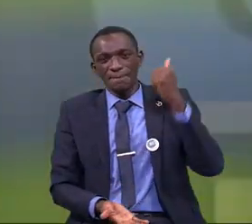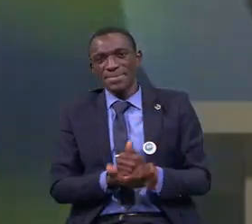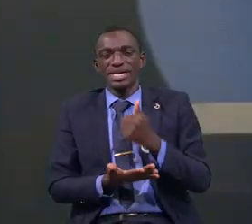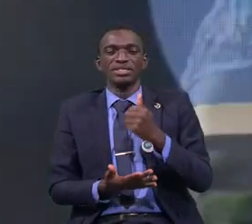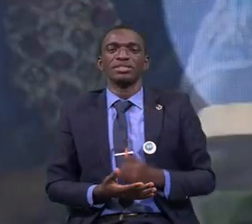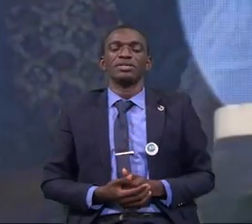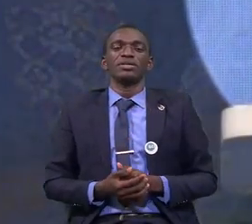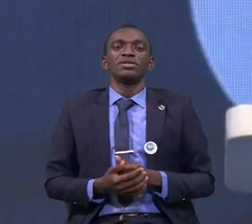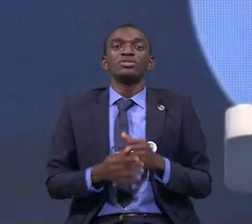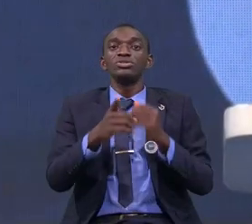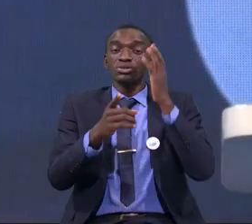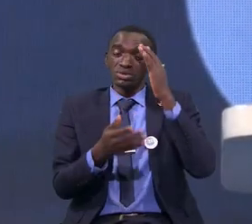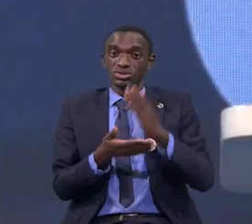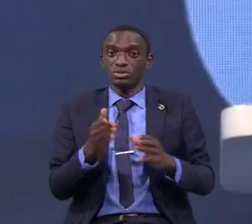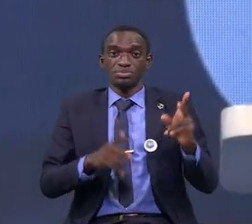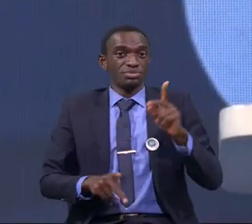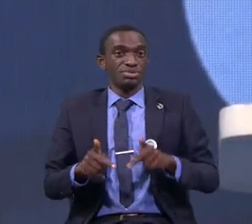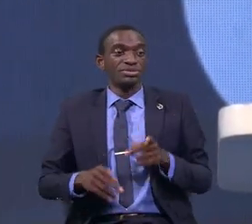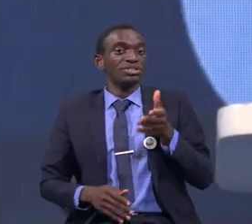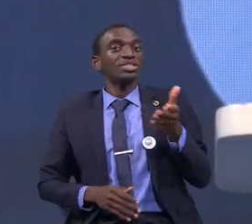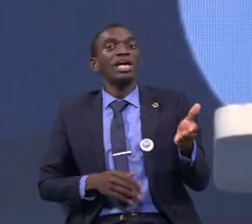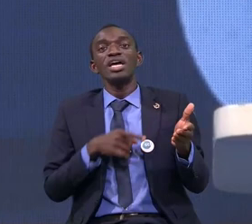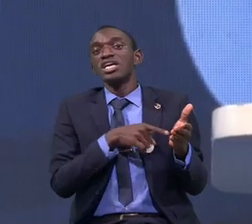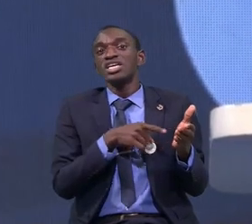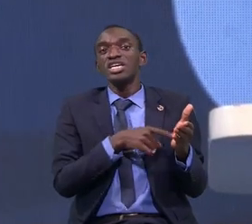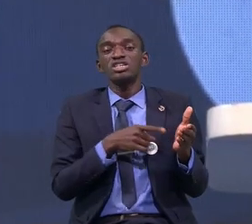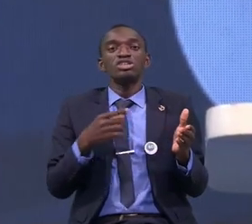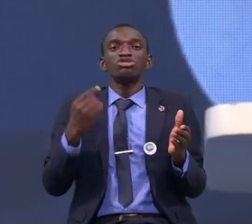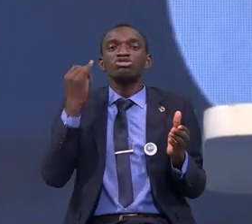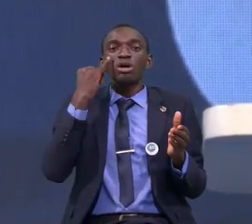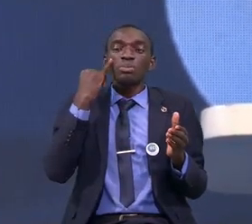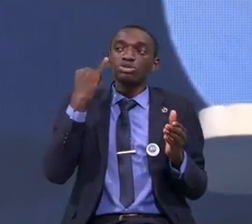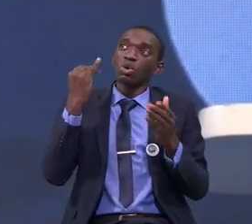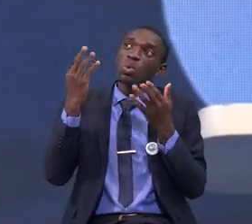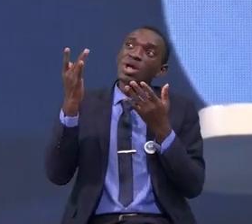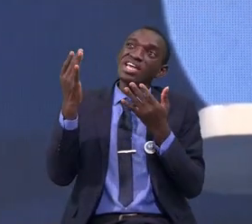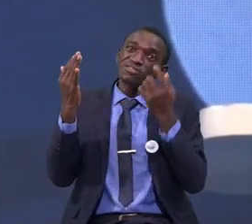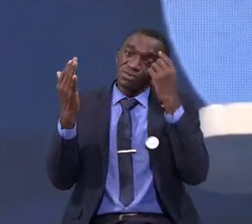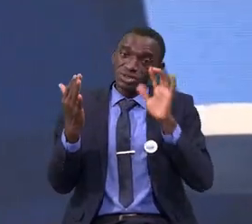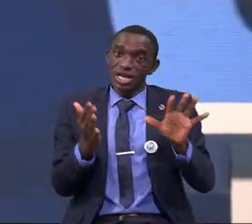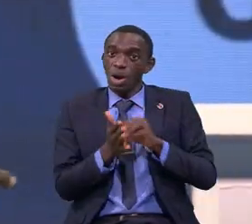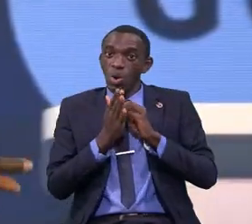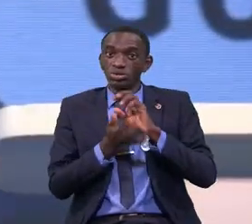You know, there are some people there, instead of waiting for their own transformation,